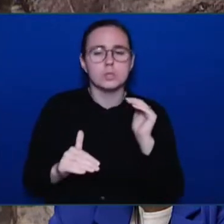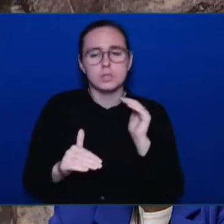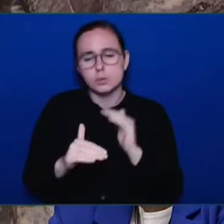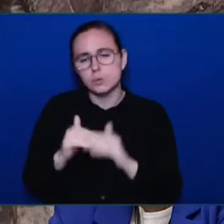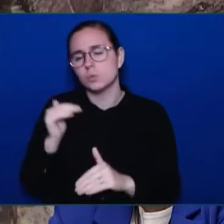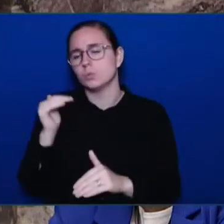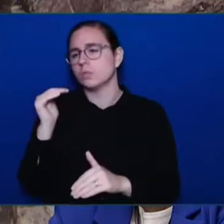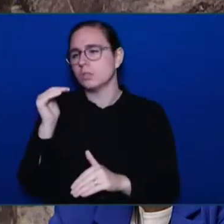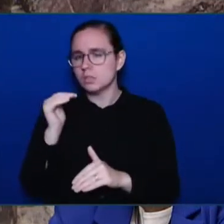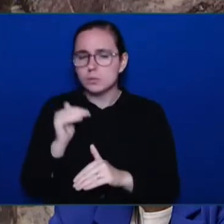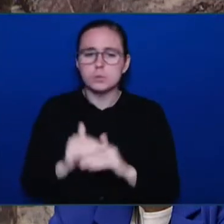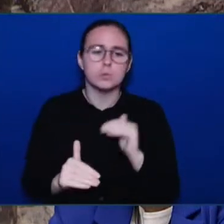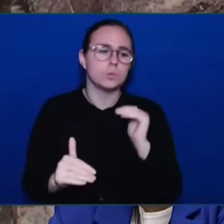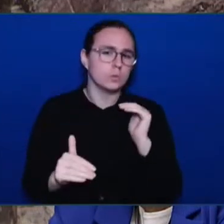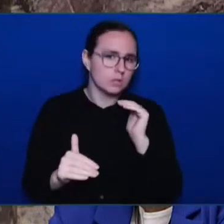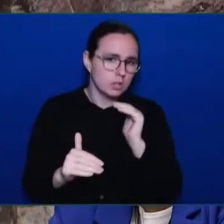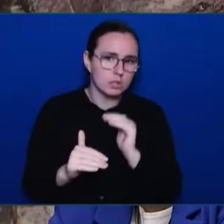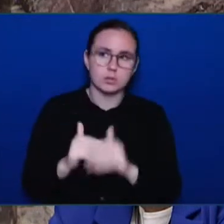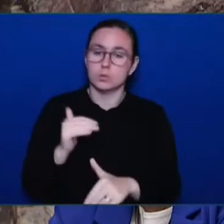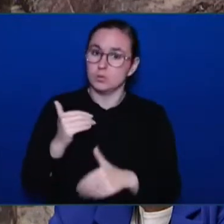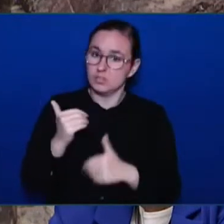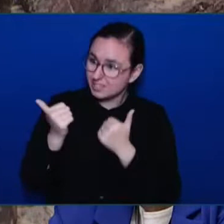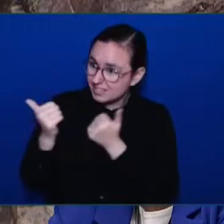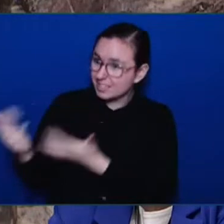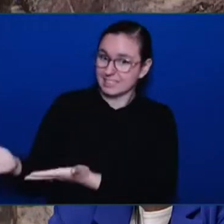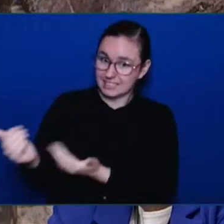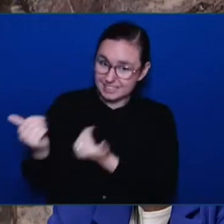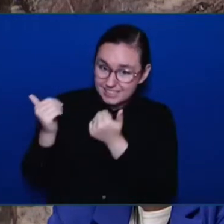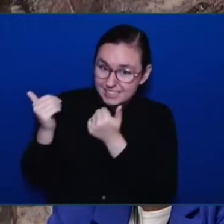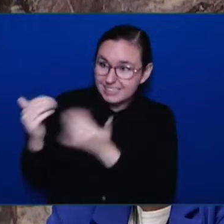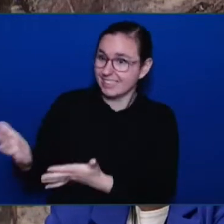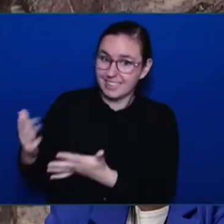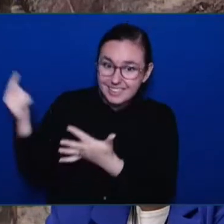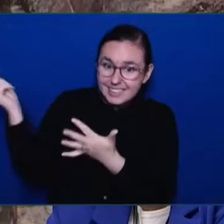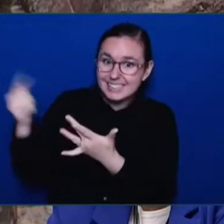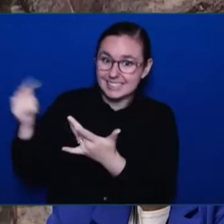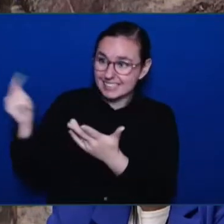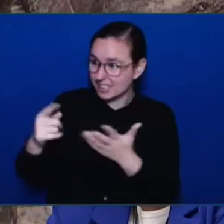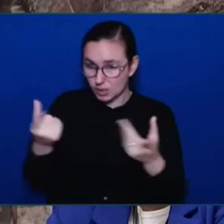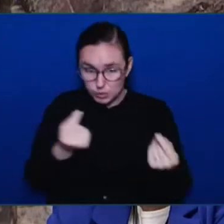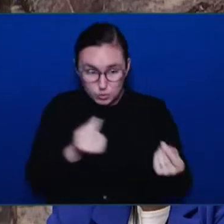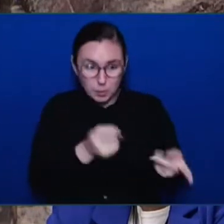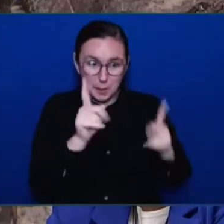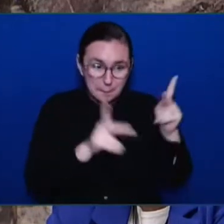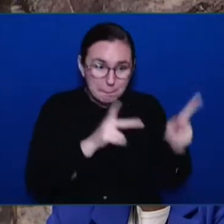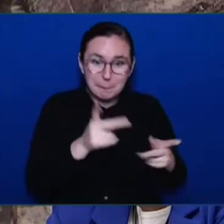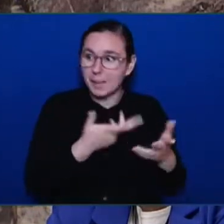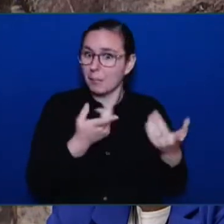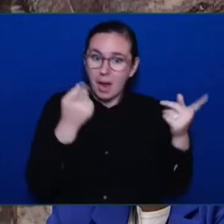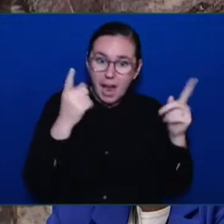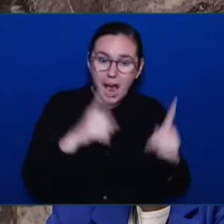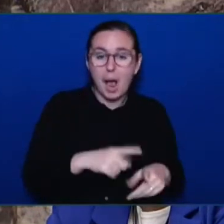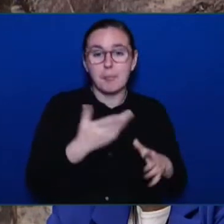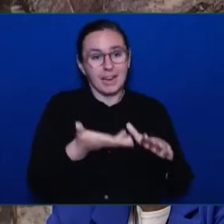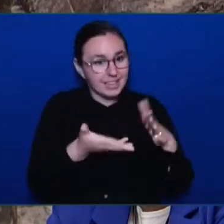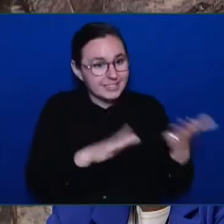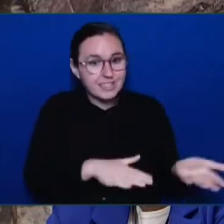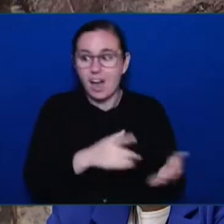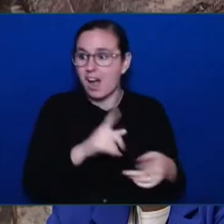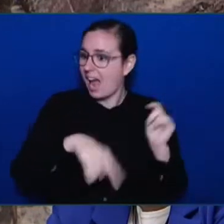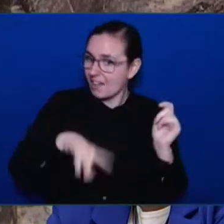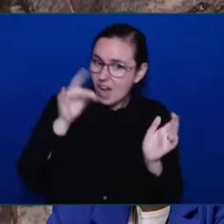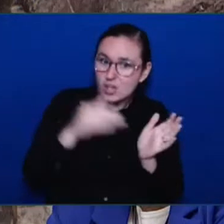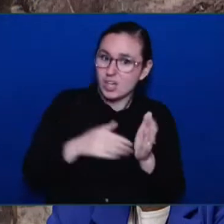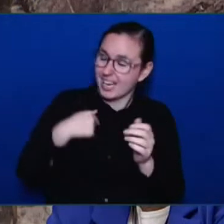have lost their lives, people who can't get a doctor, people who are terrified about their future under the